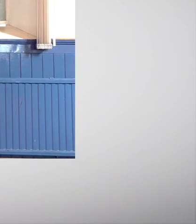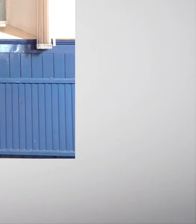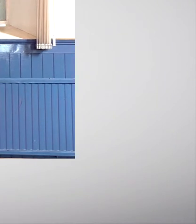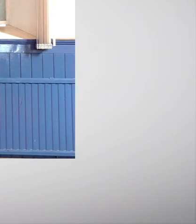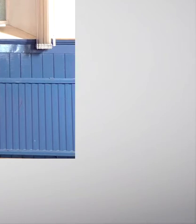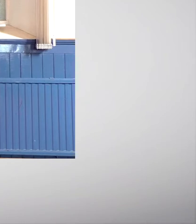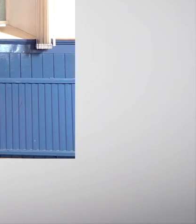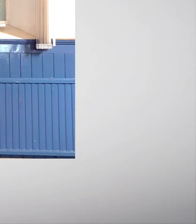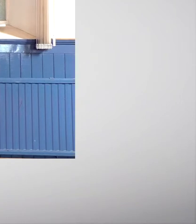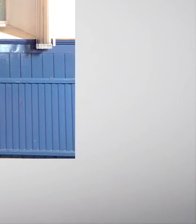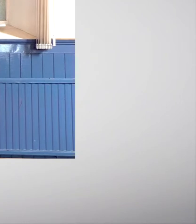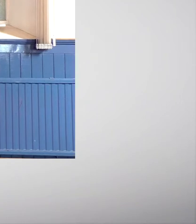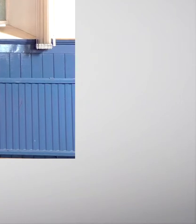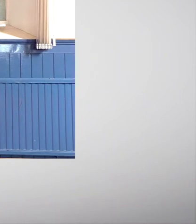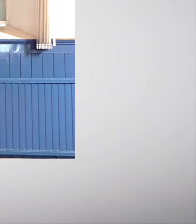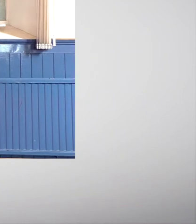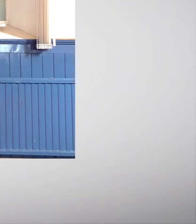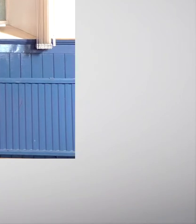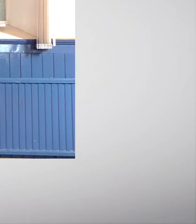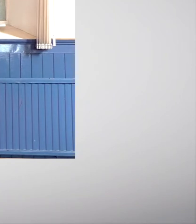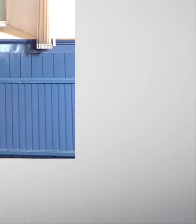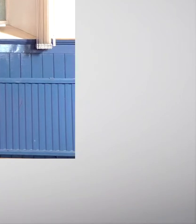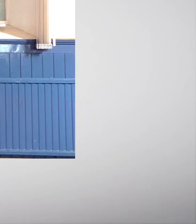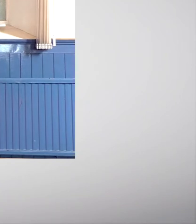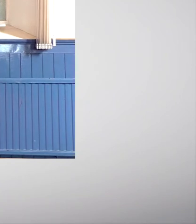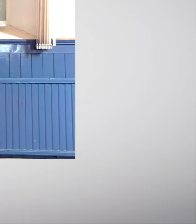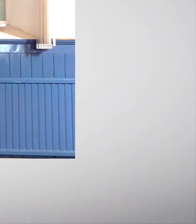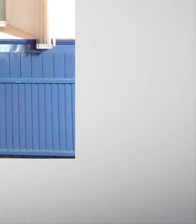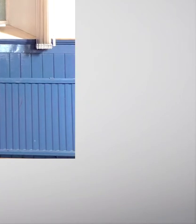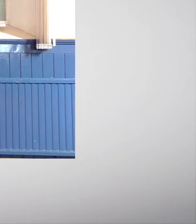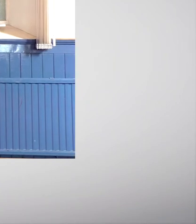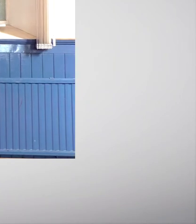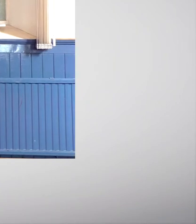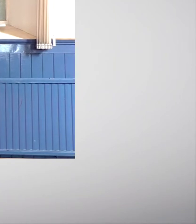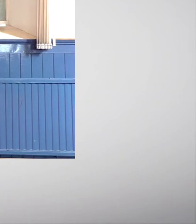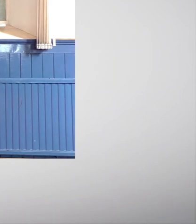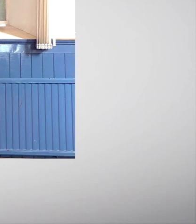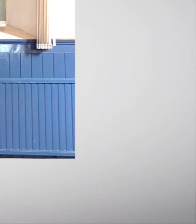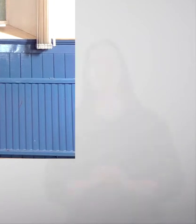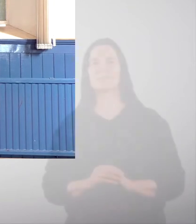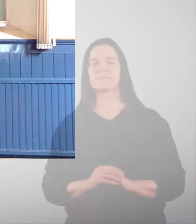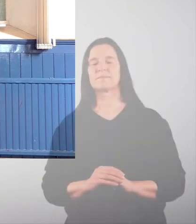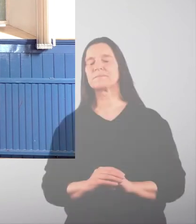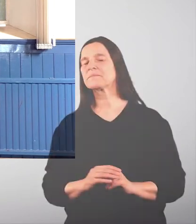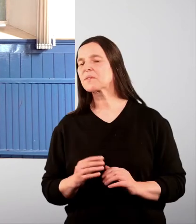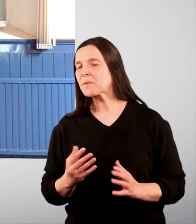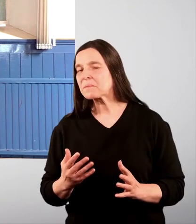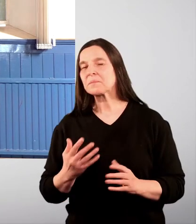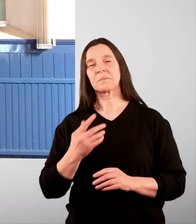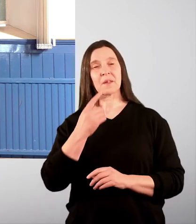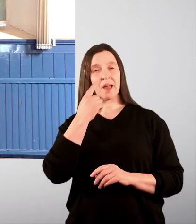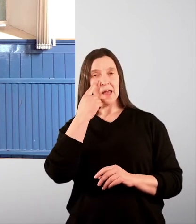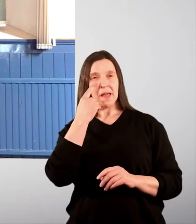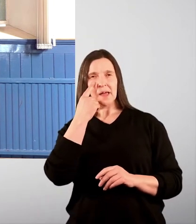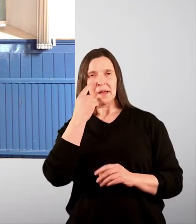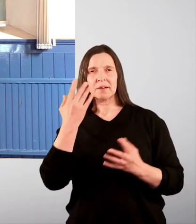to escape. Everything we teach you is one or two moves to then escape. Let's move on to the eyes. As